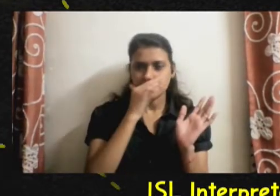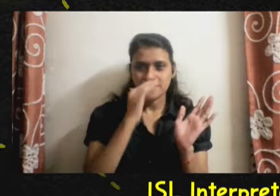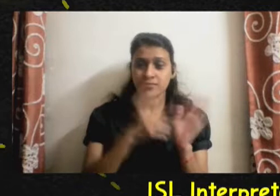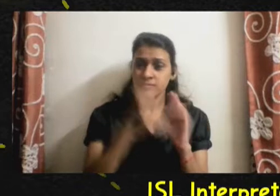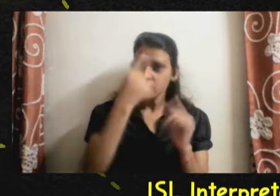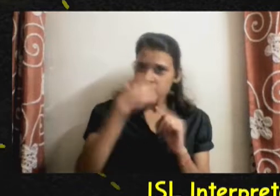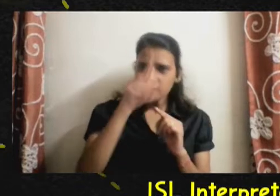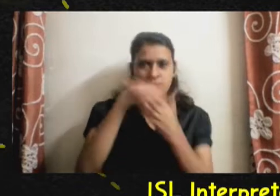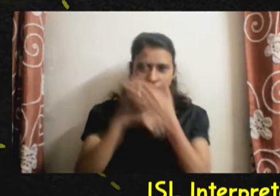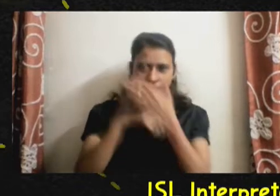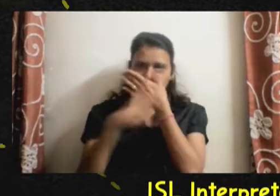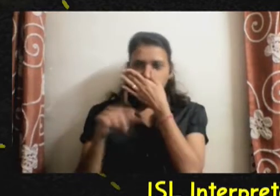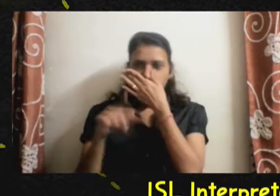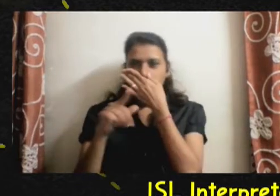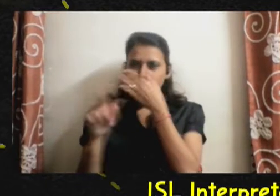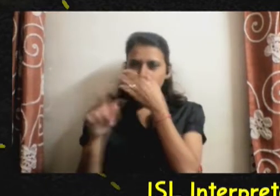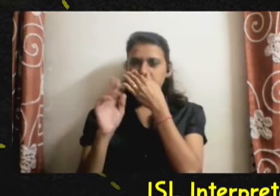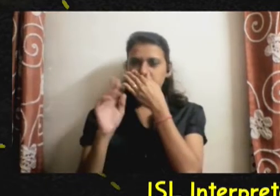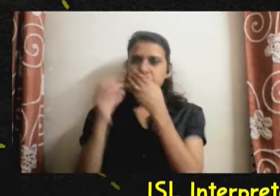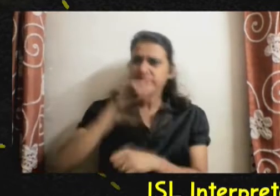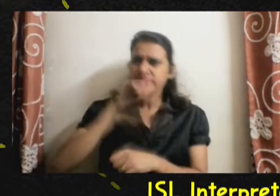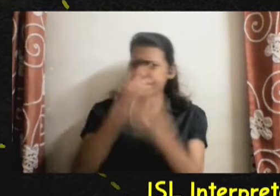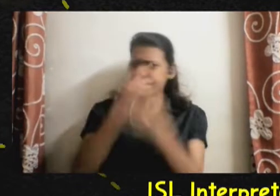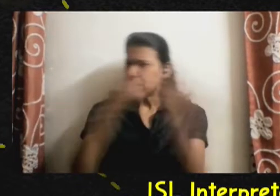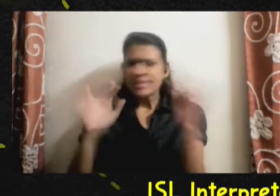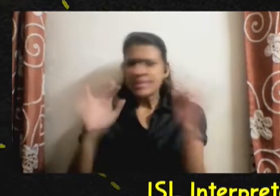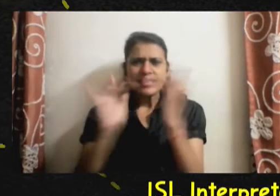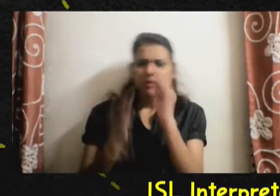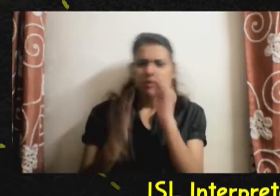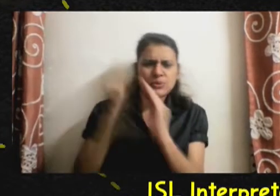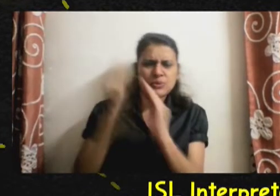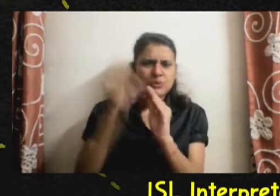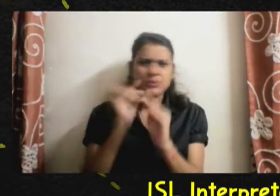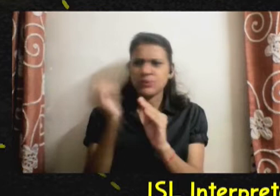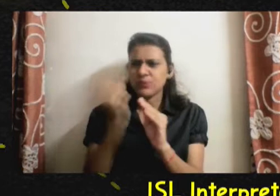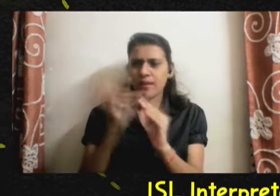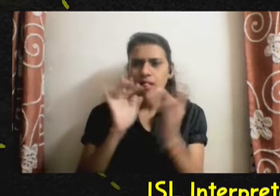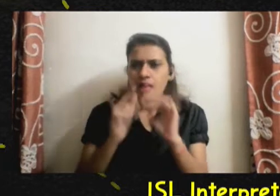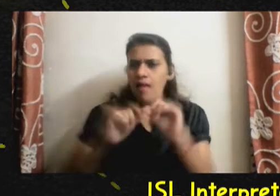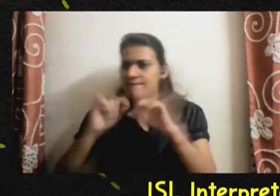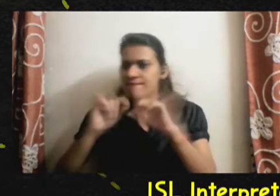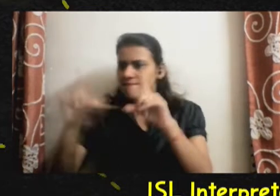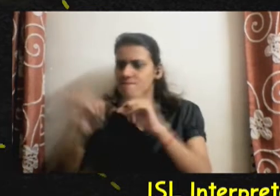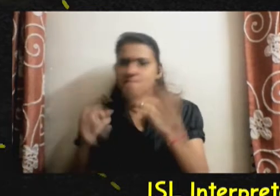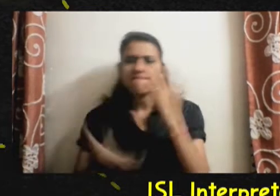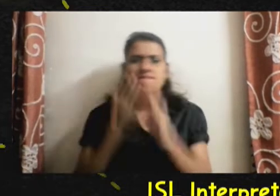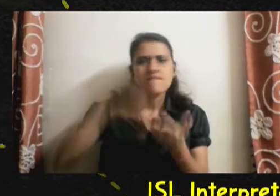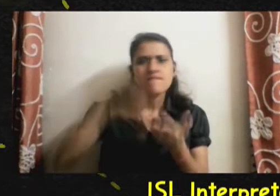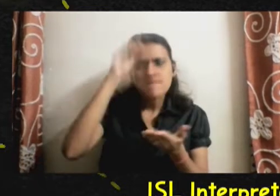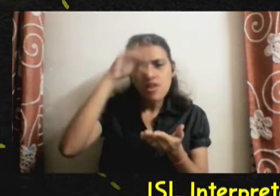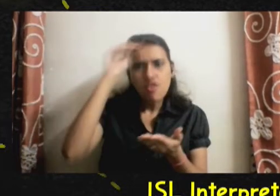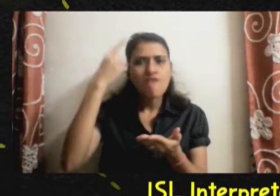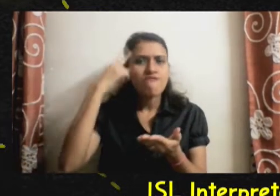Greatly interesting. Thank you, Biva. Good time, Rupsa, to come to you. I won't repeat my question, but sort of just to ask